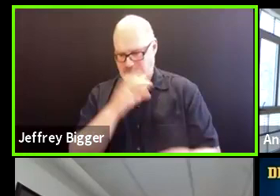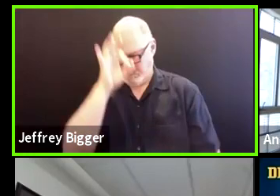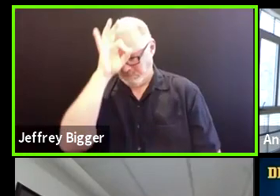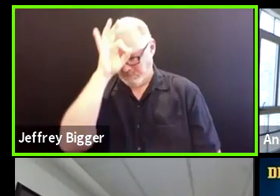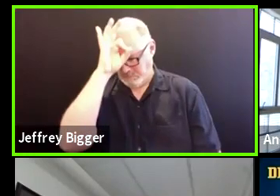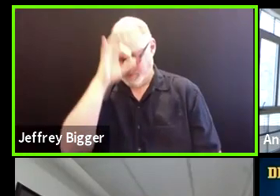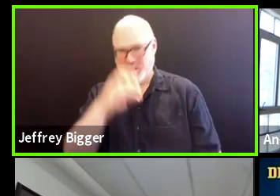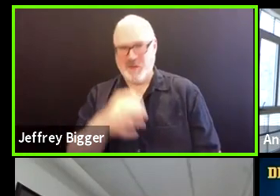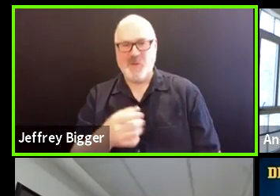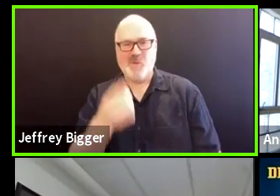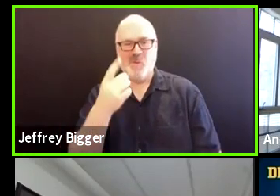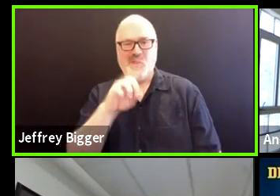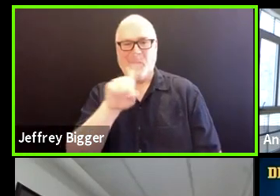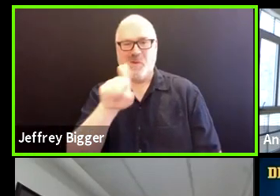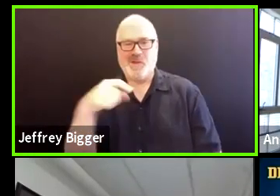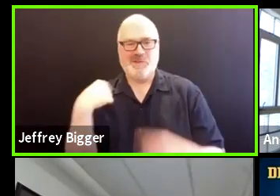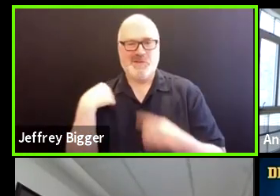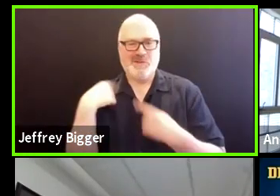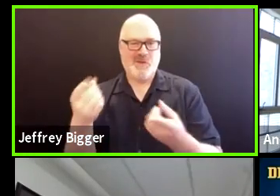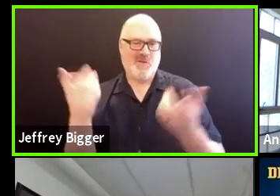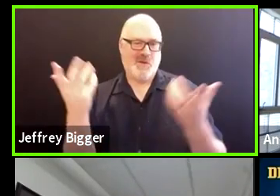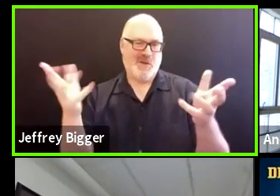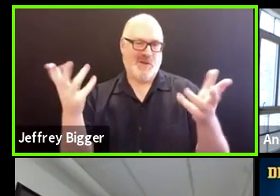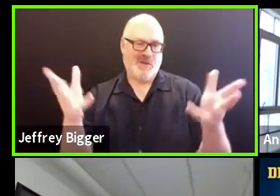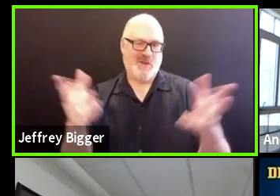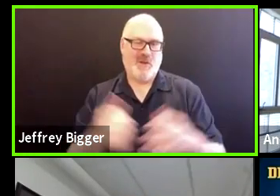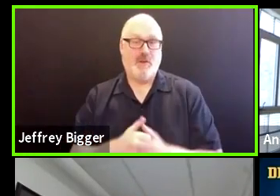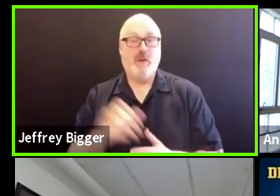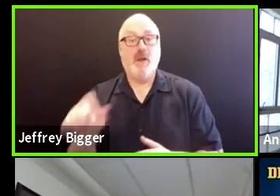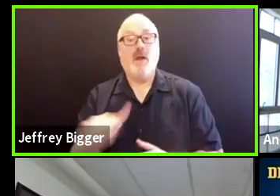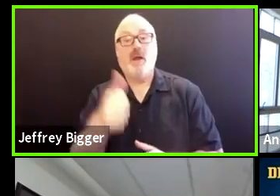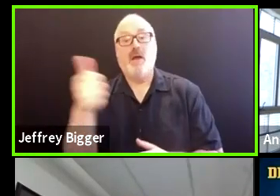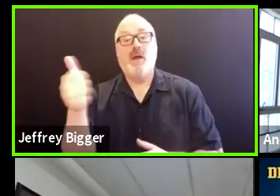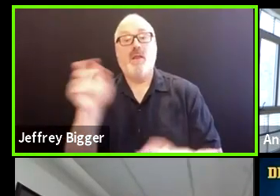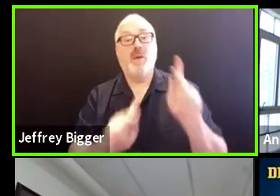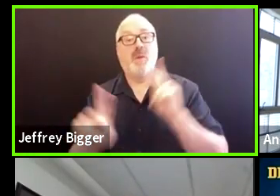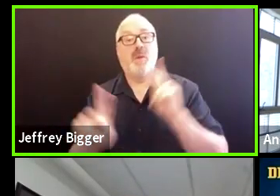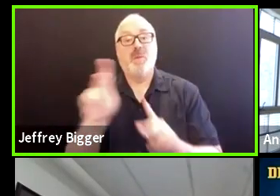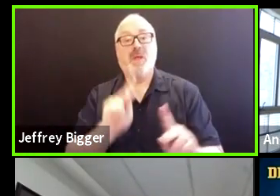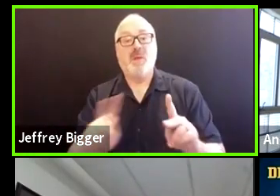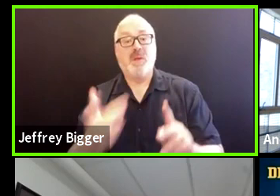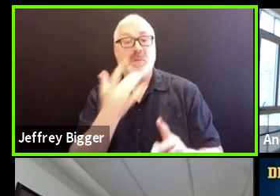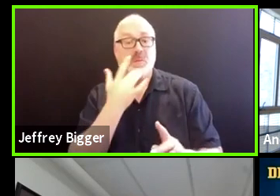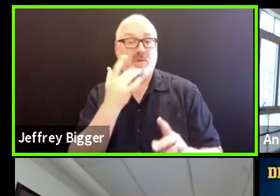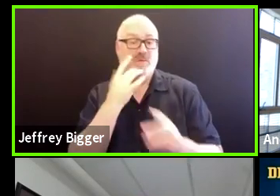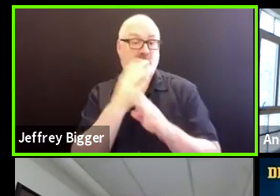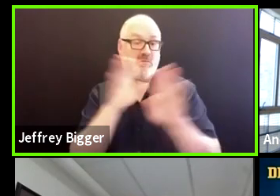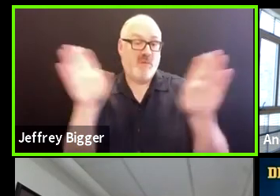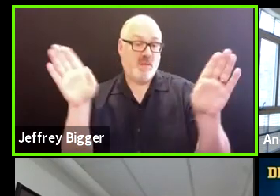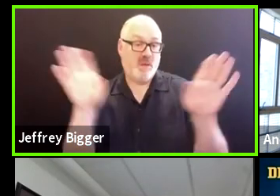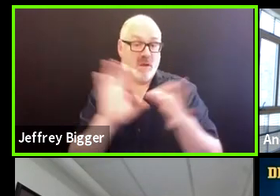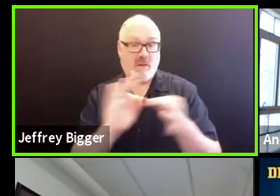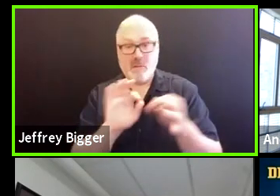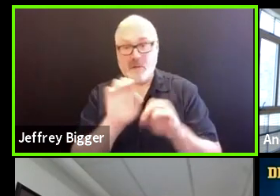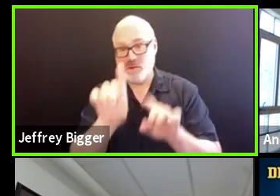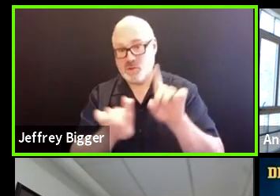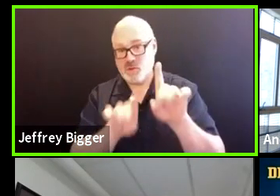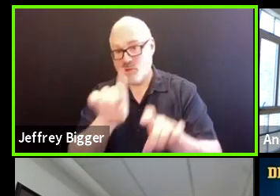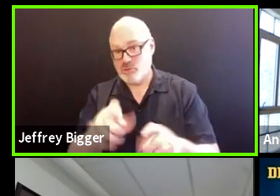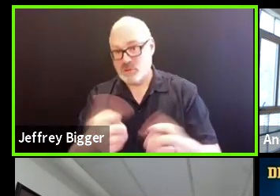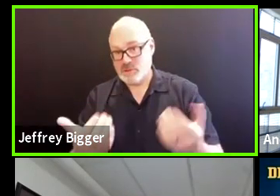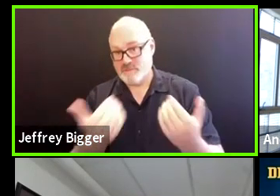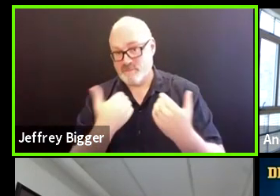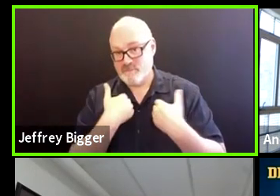There was just the one so far. Any other folks want to make any public comments or questions?